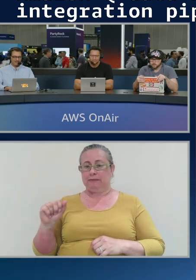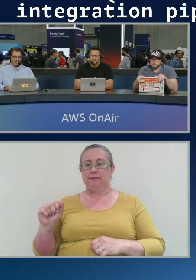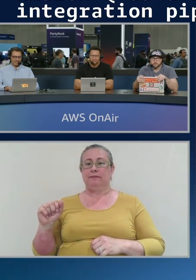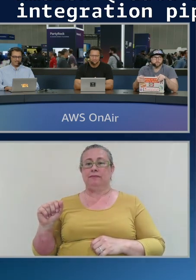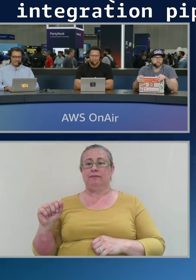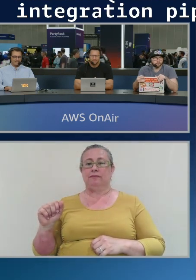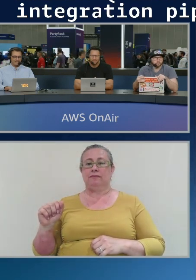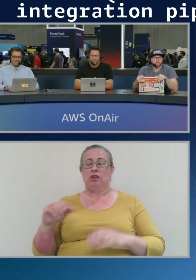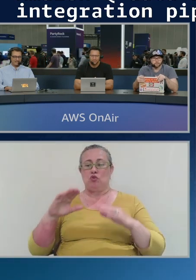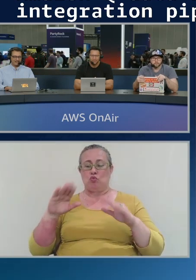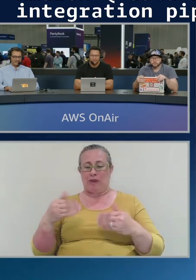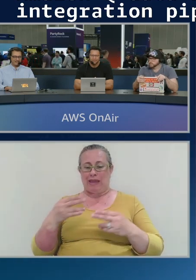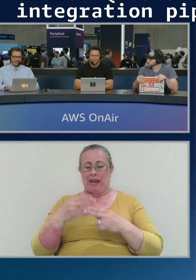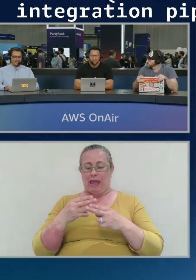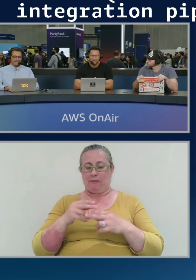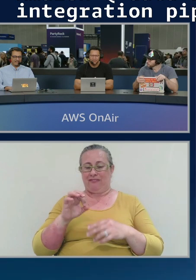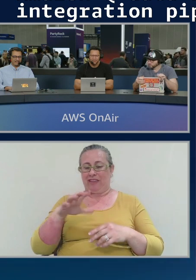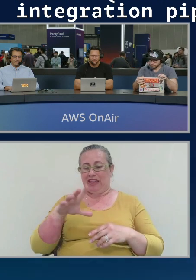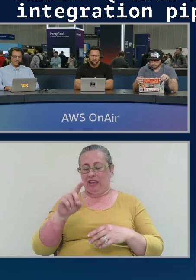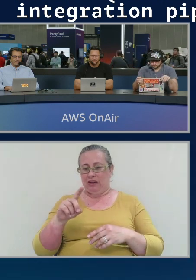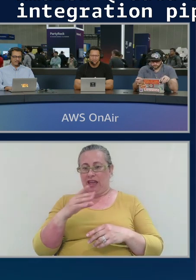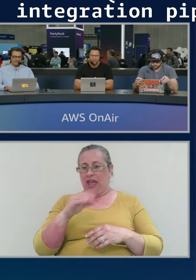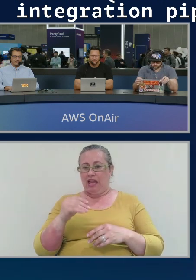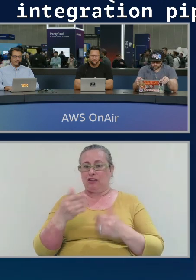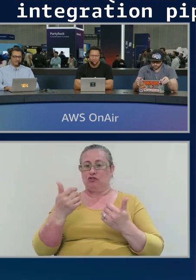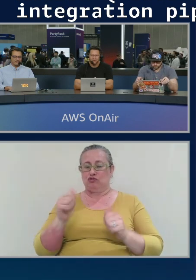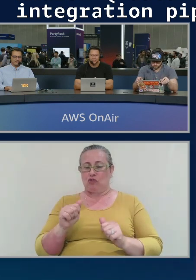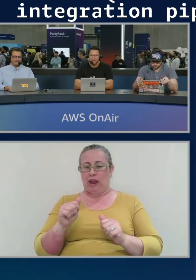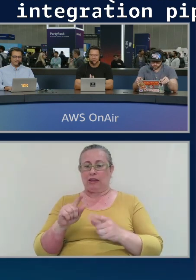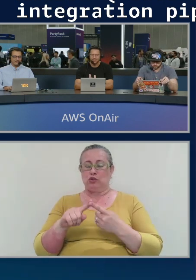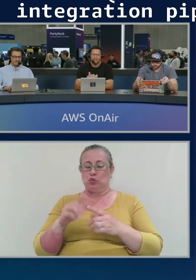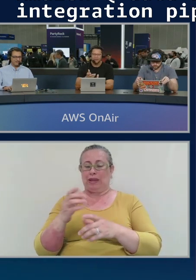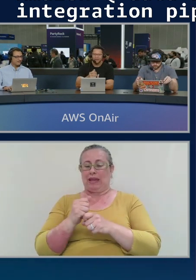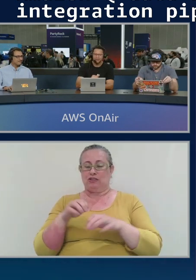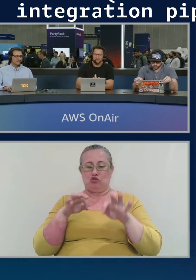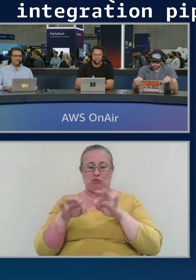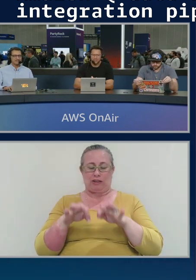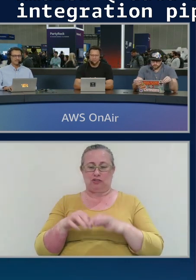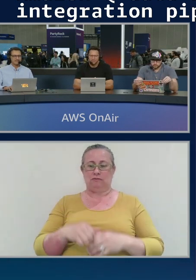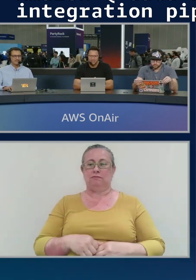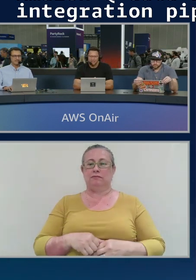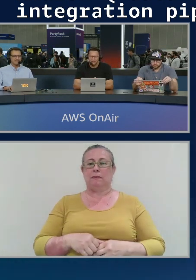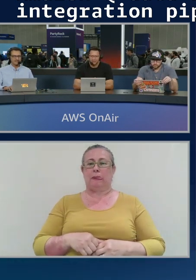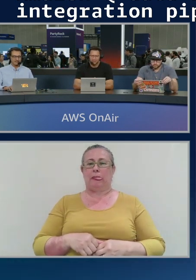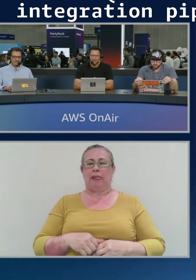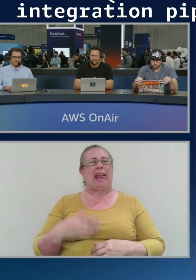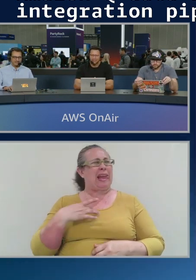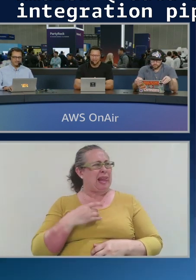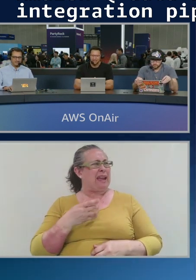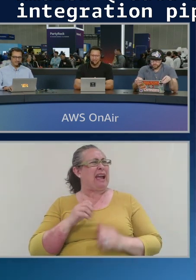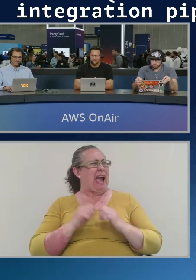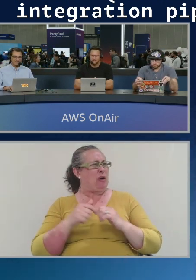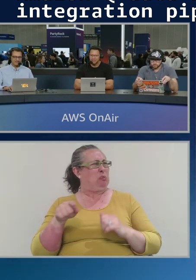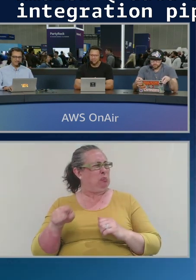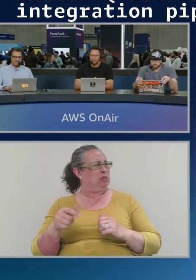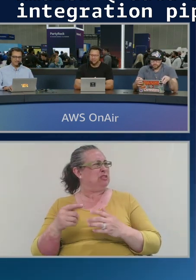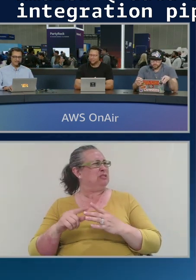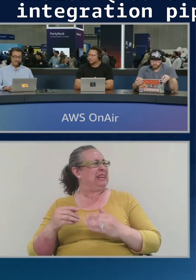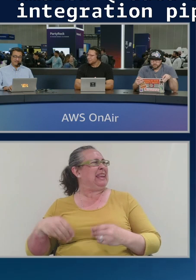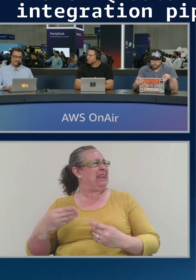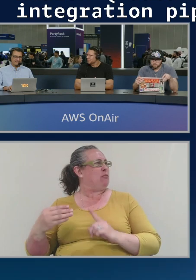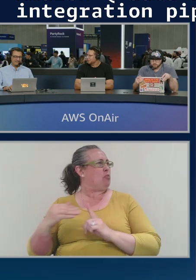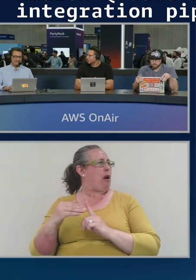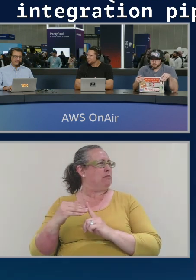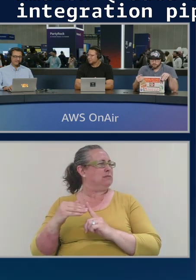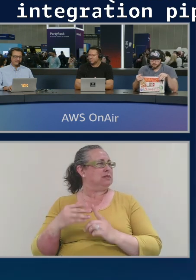rename fields, and write it to Redshift. And while you're doing that, I like how it kind of gives us prompts to kind of get started. Like, why can't I SSH my EC2 instance?